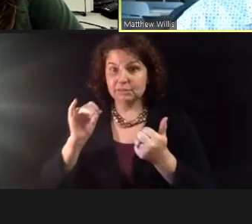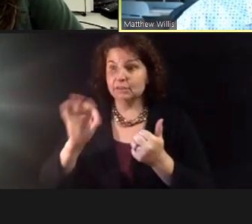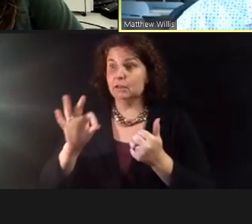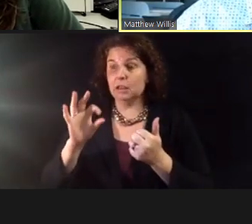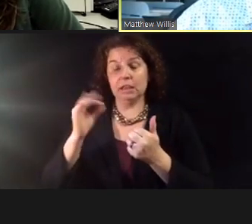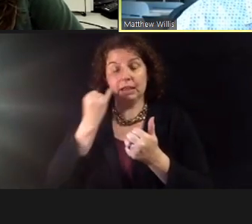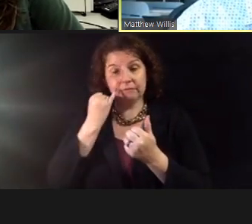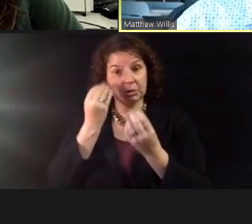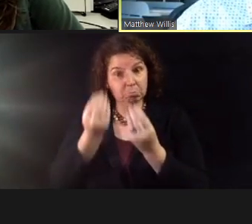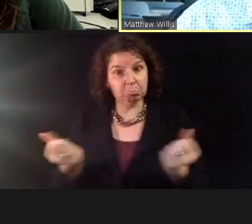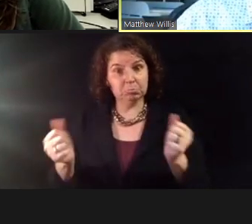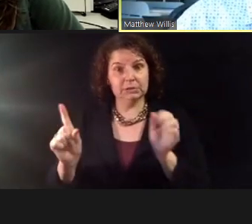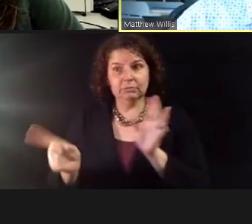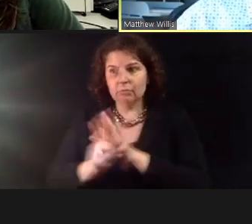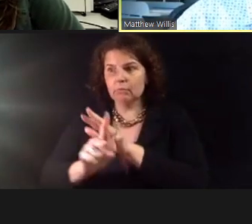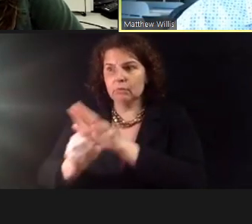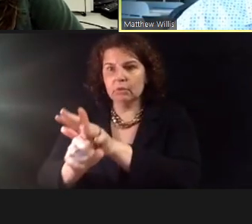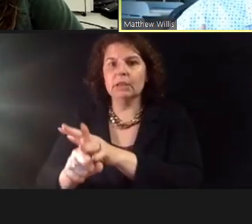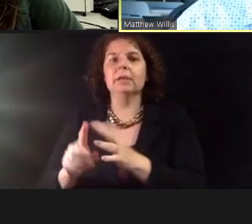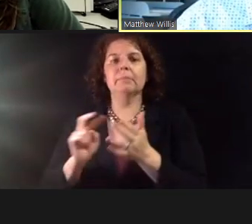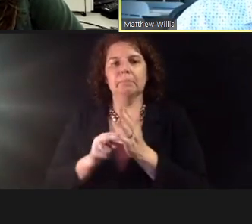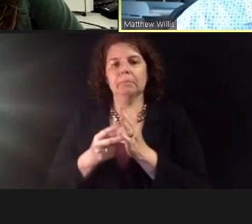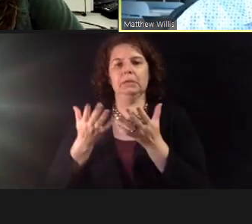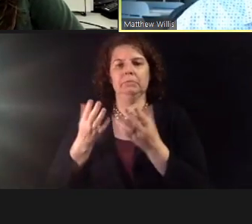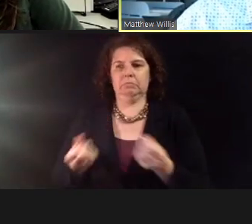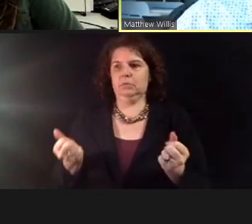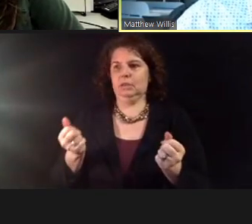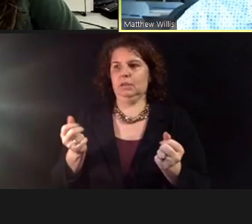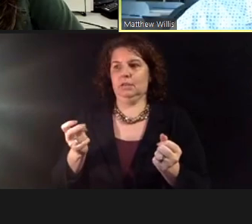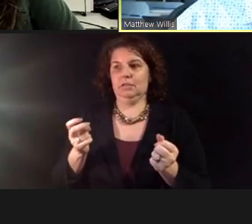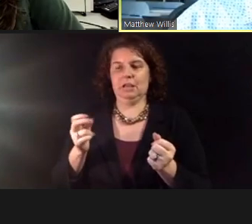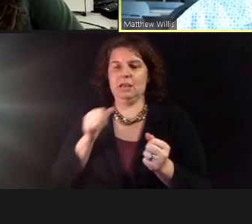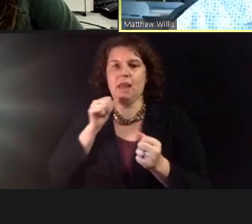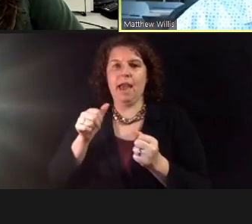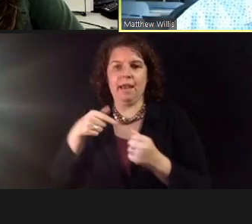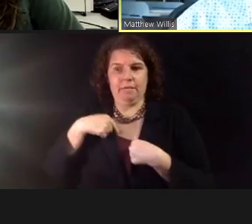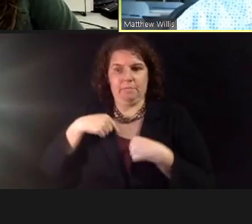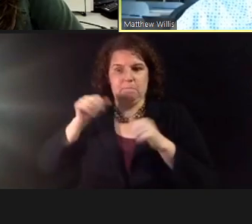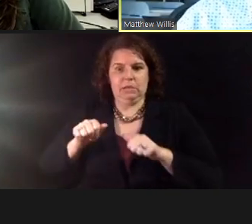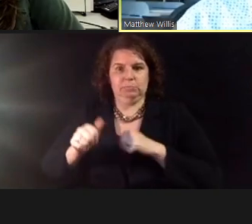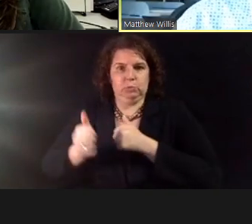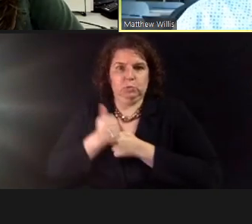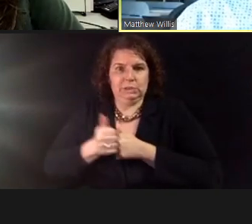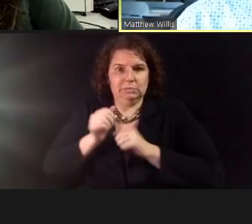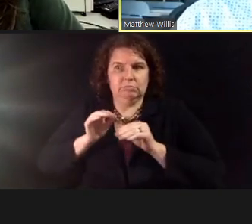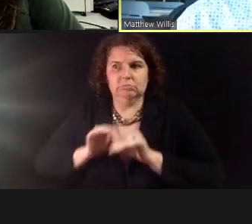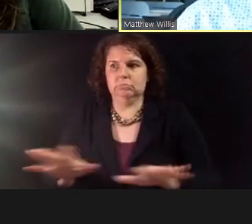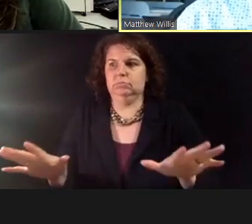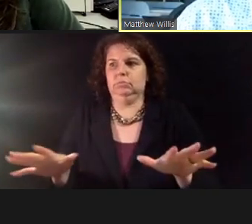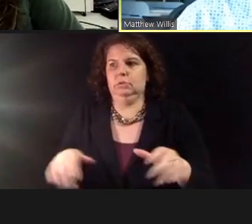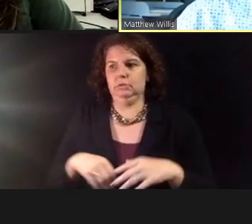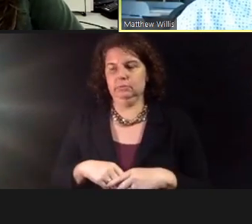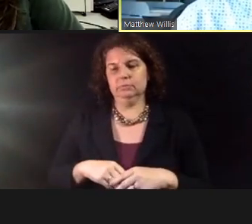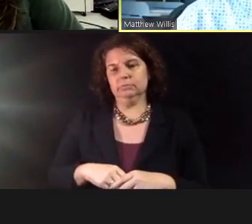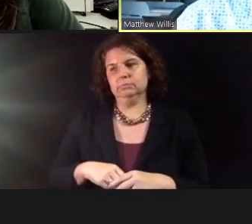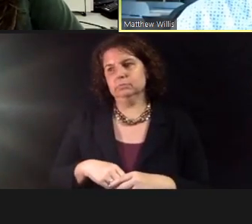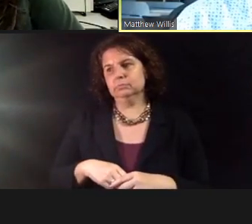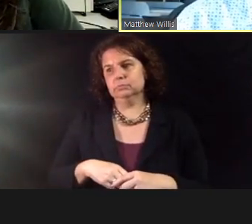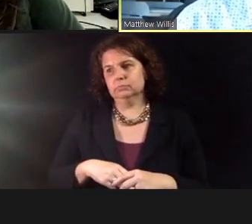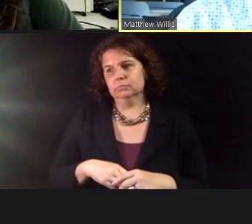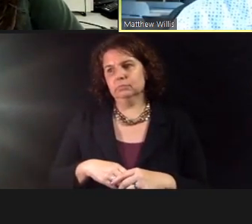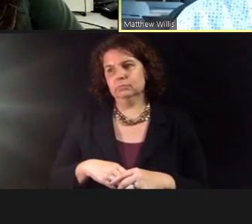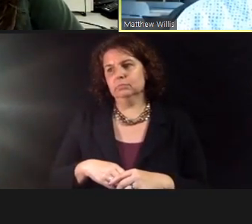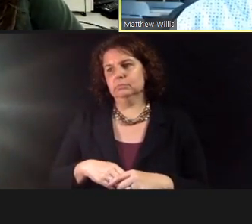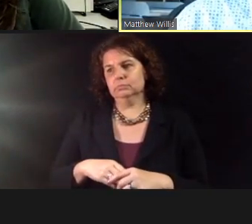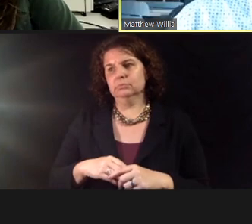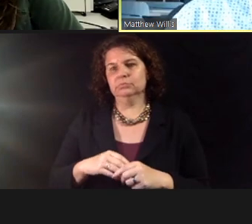the common nomenclature that we use in order to standardize this with others across the nation, and that's the term that is used